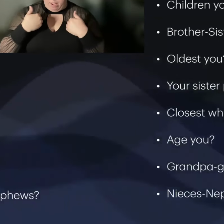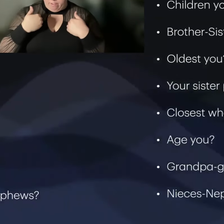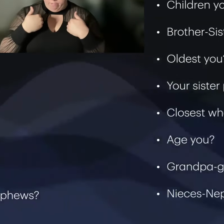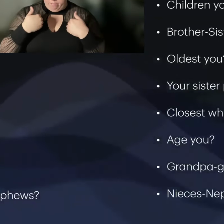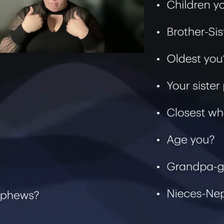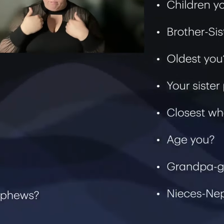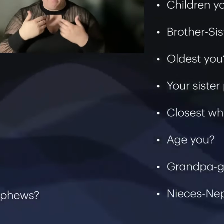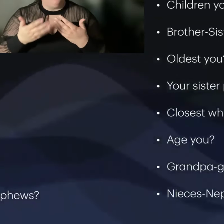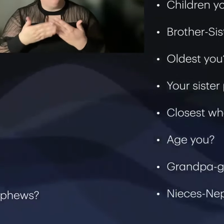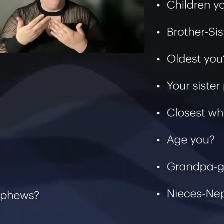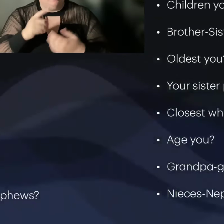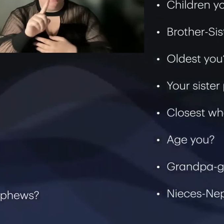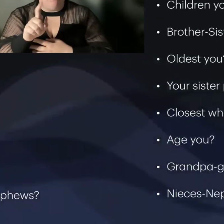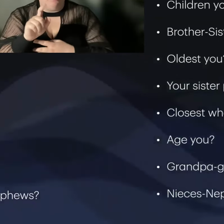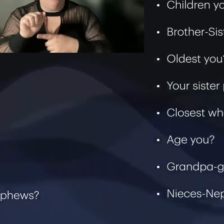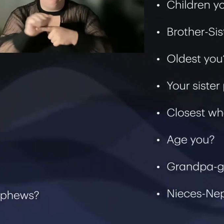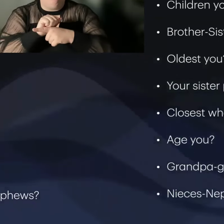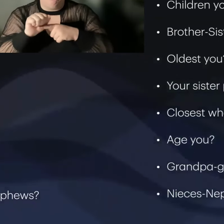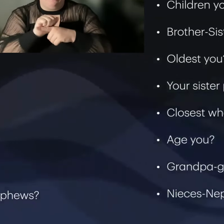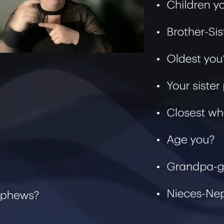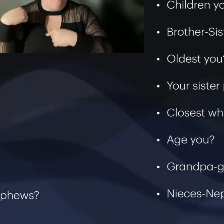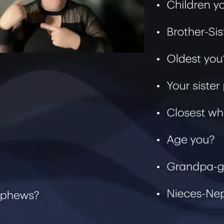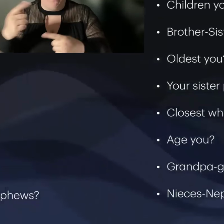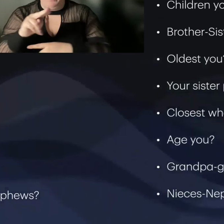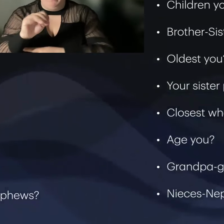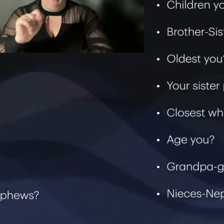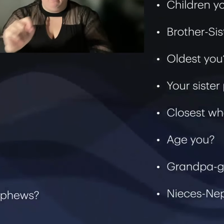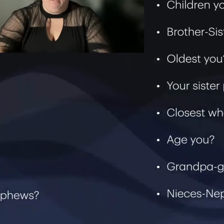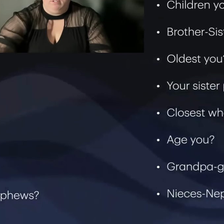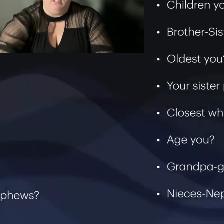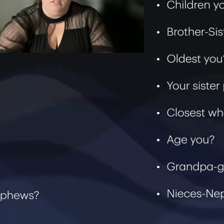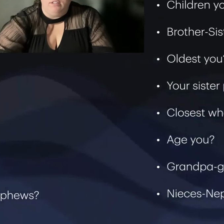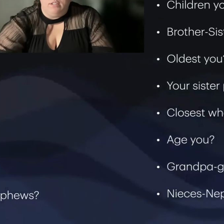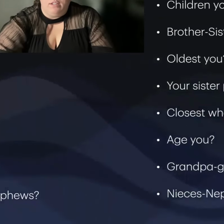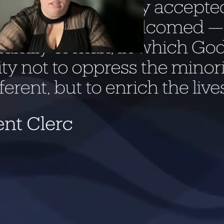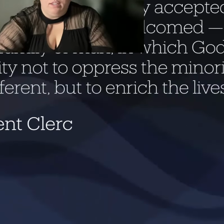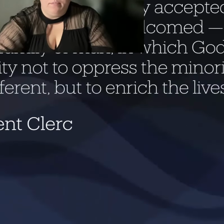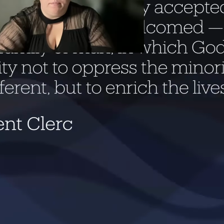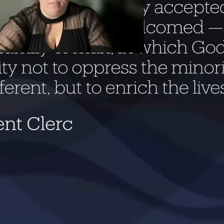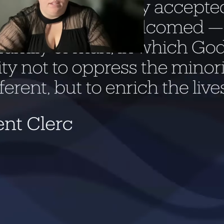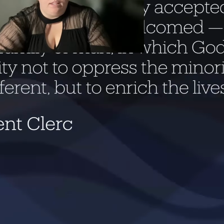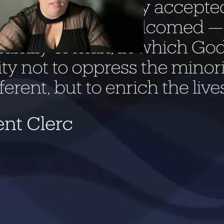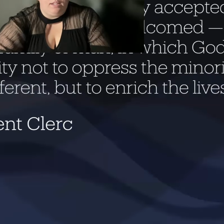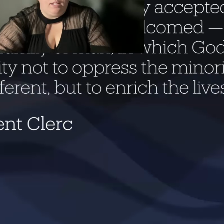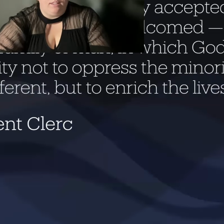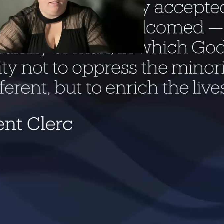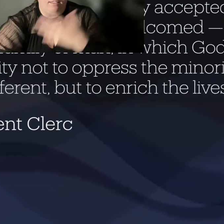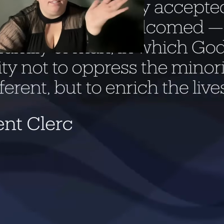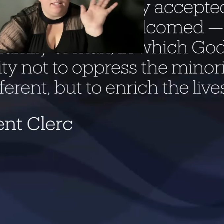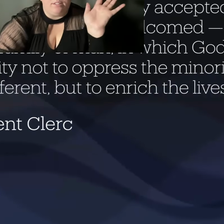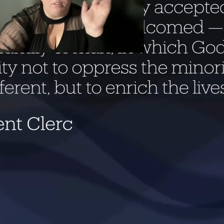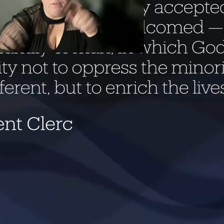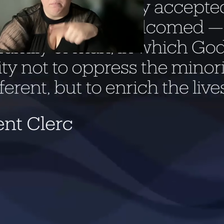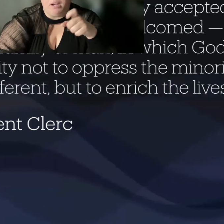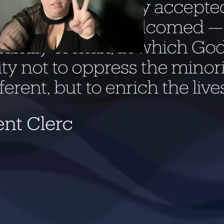you have, right? Easy questions that we've been practicing this whole unit. Okay, and then